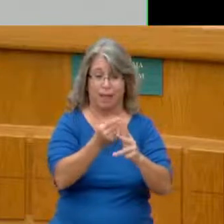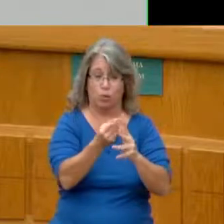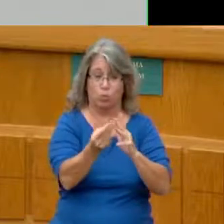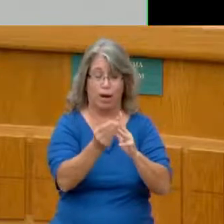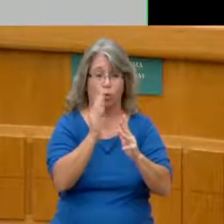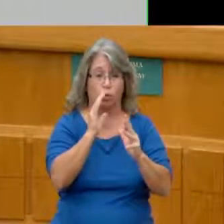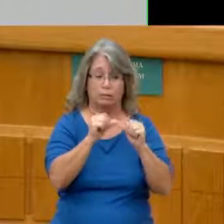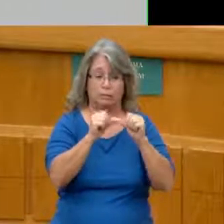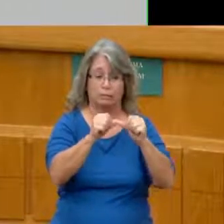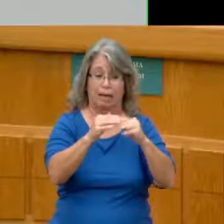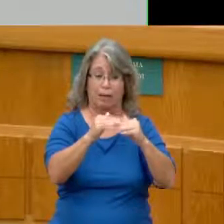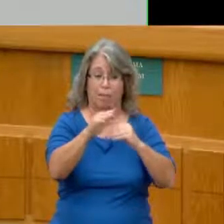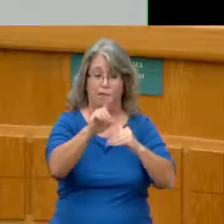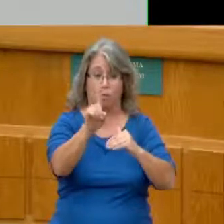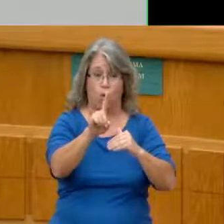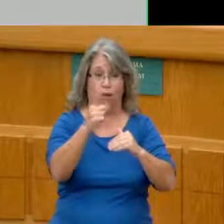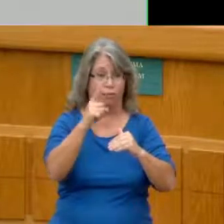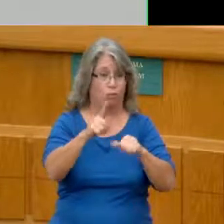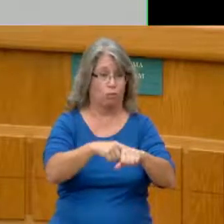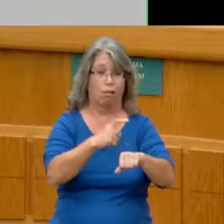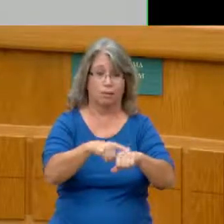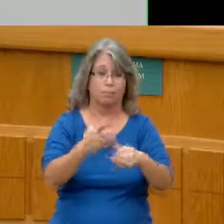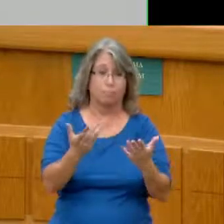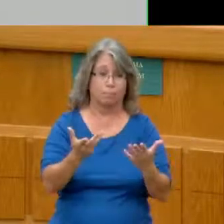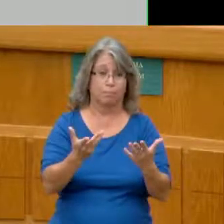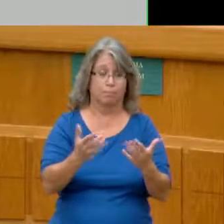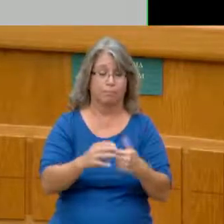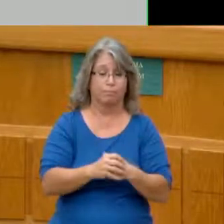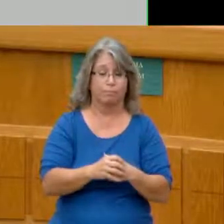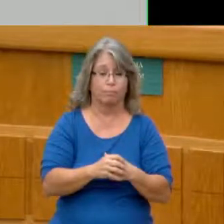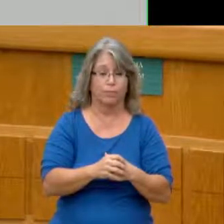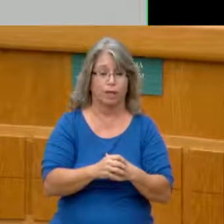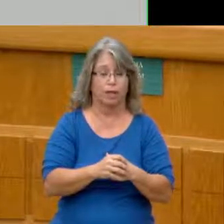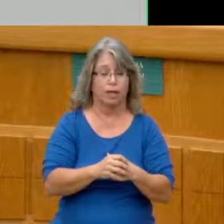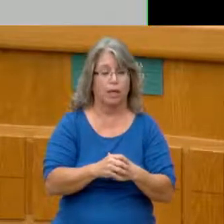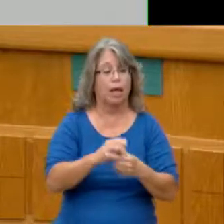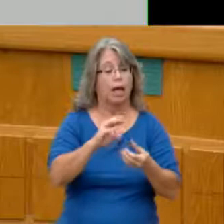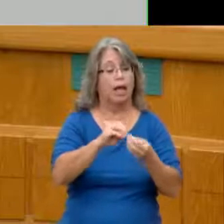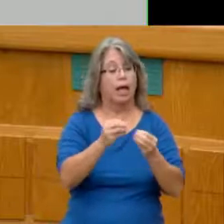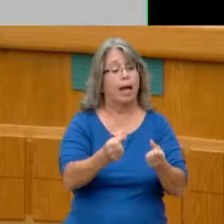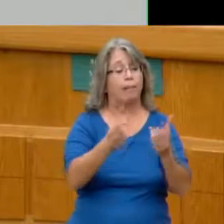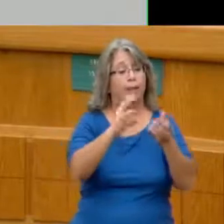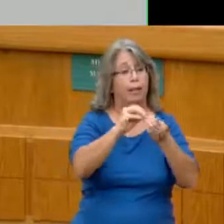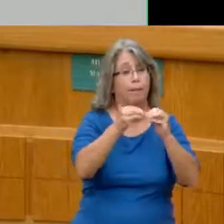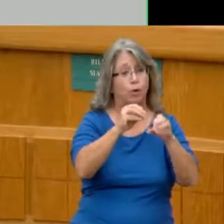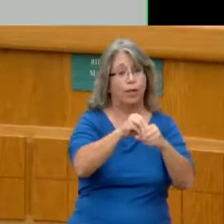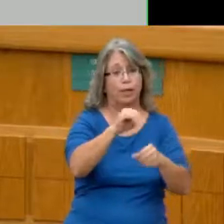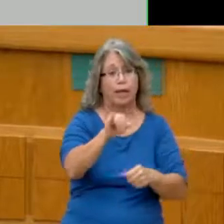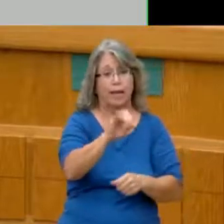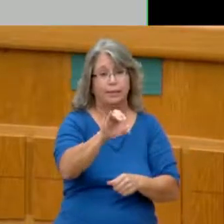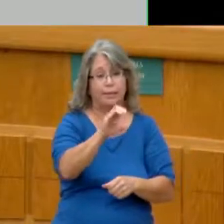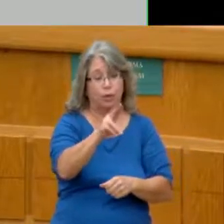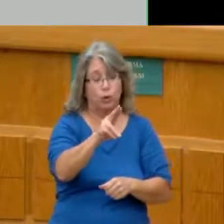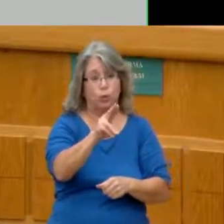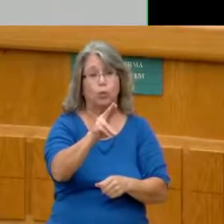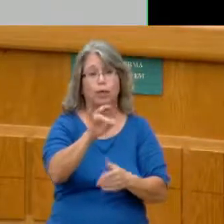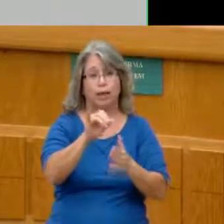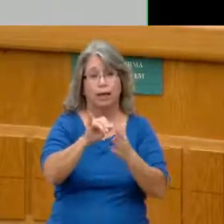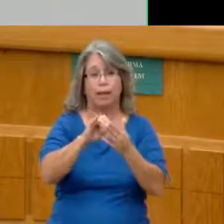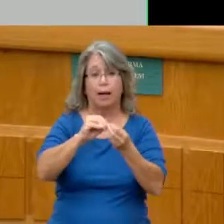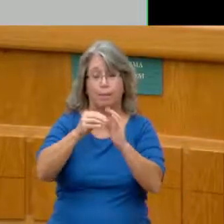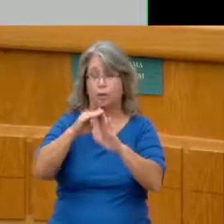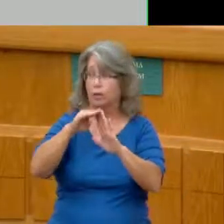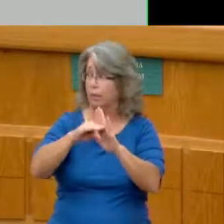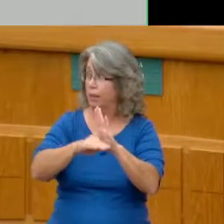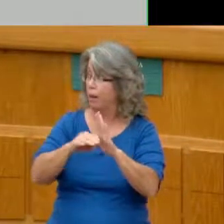bit of time. When we look at the number of people in the ICU, it's coming down. The black data points show you the actual